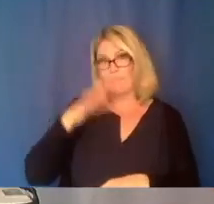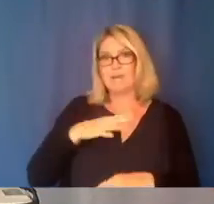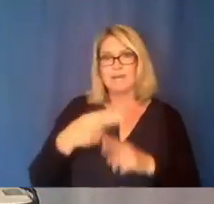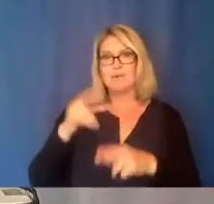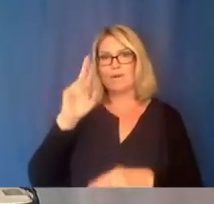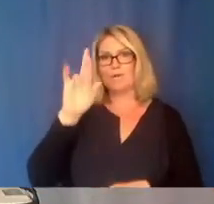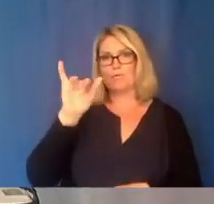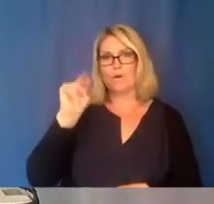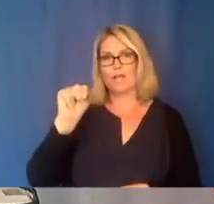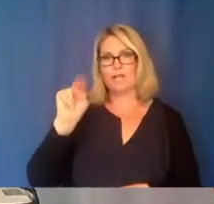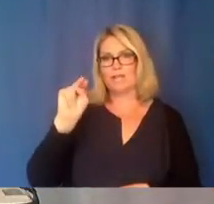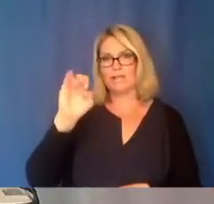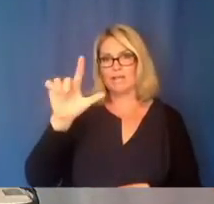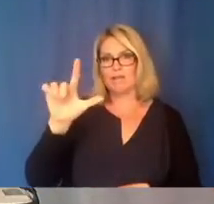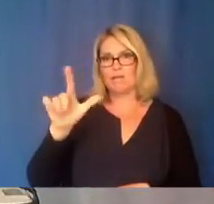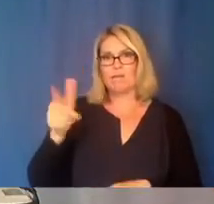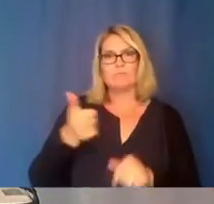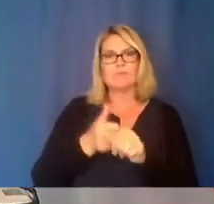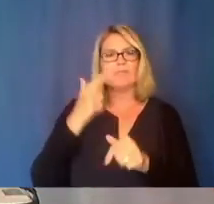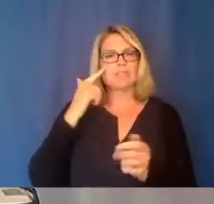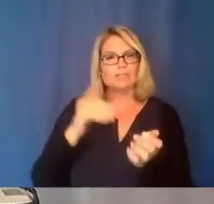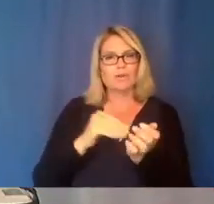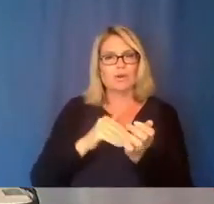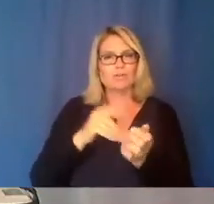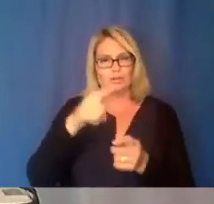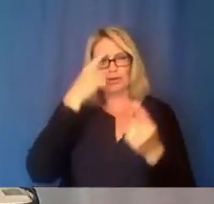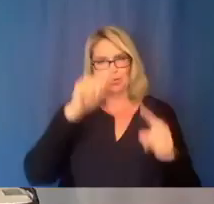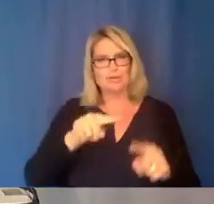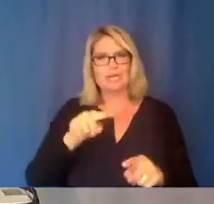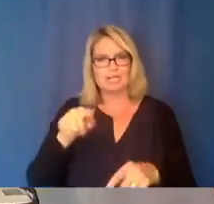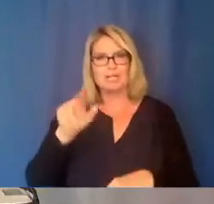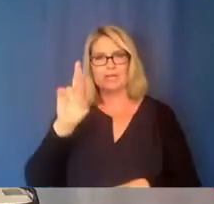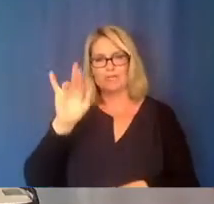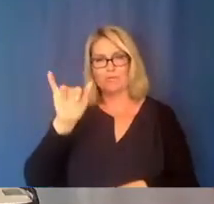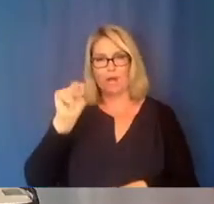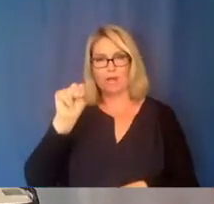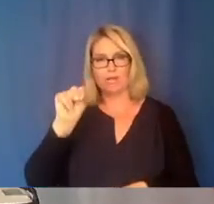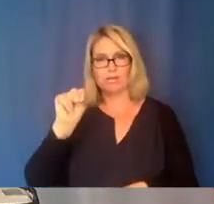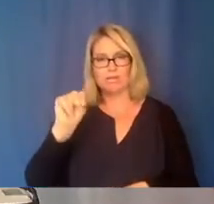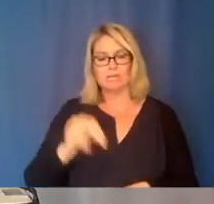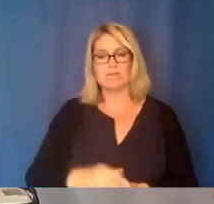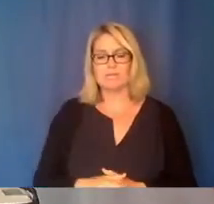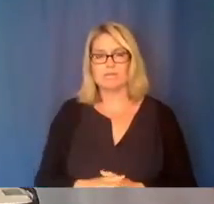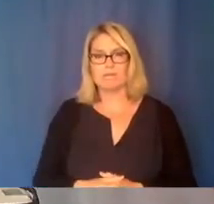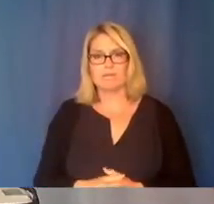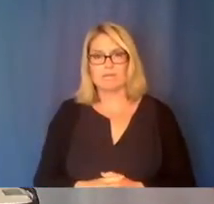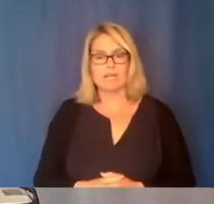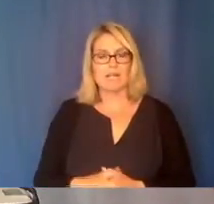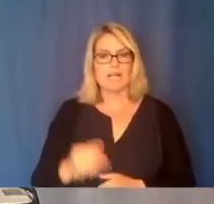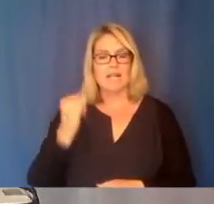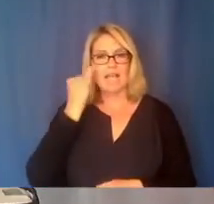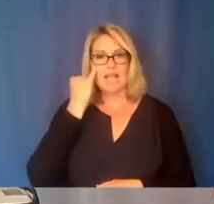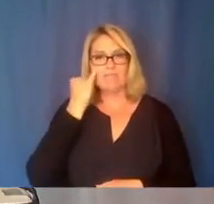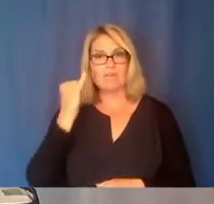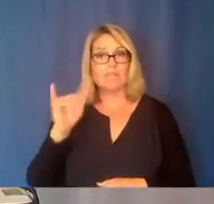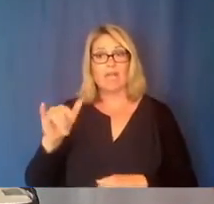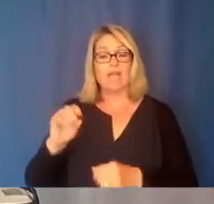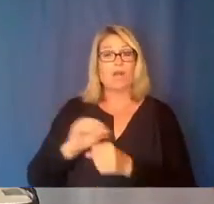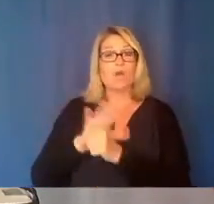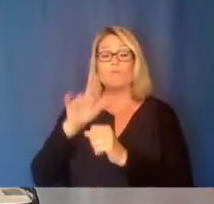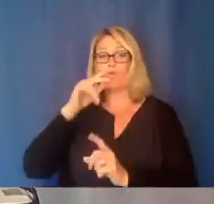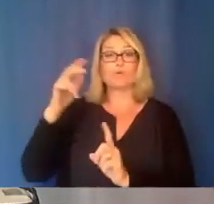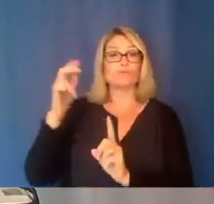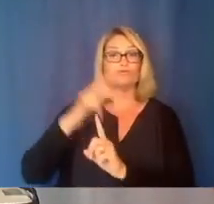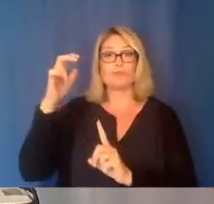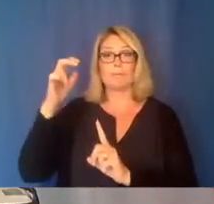Neal, who is, I think Dr. Morrison would agree, is if you're looking to put the crown on a COVID champion here in Prince